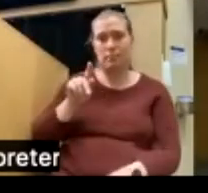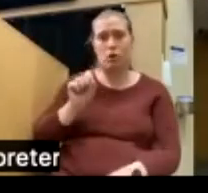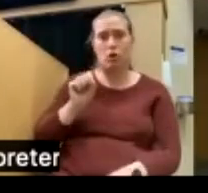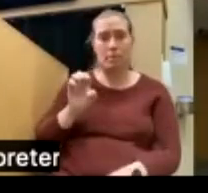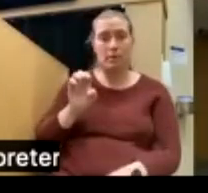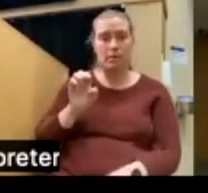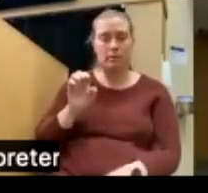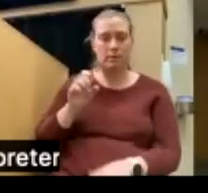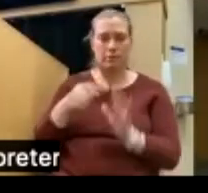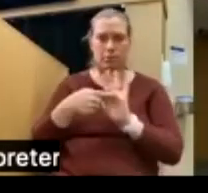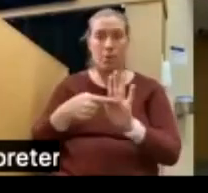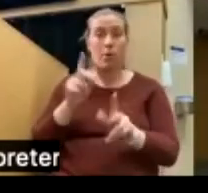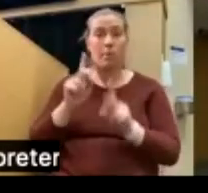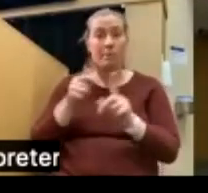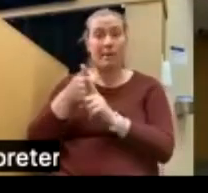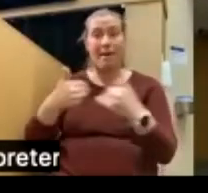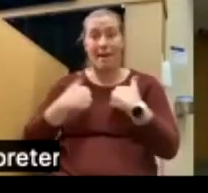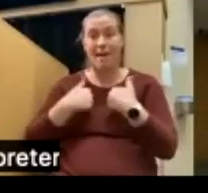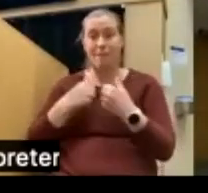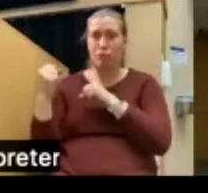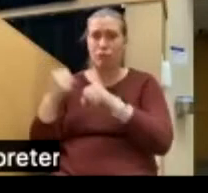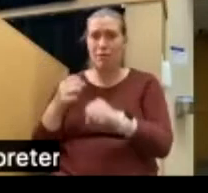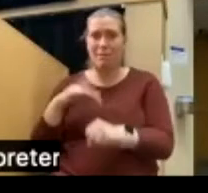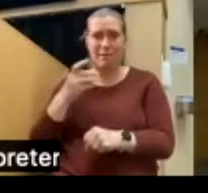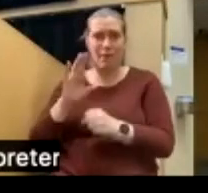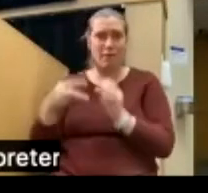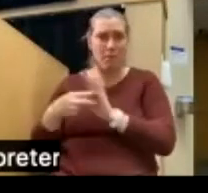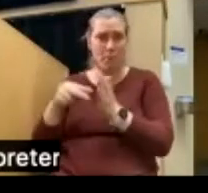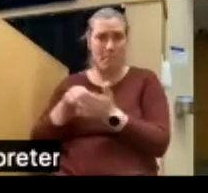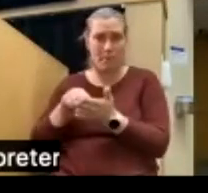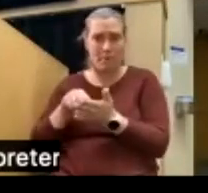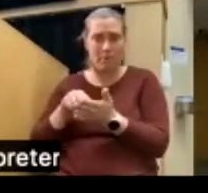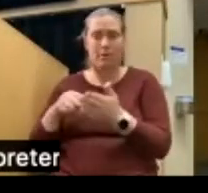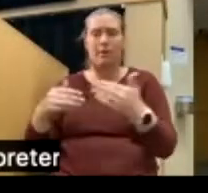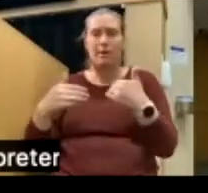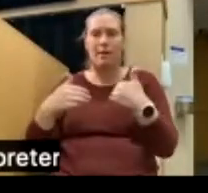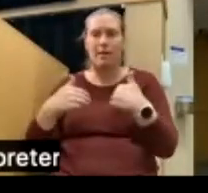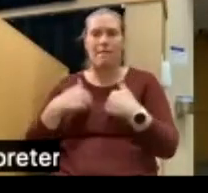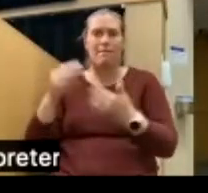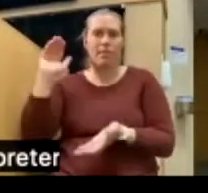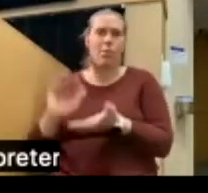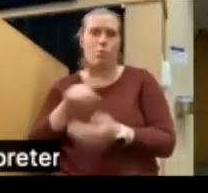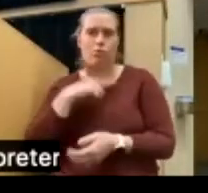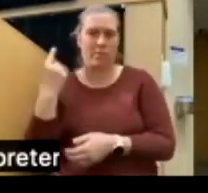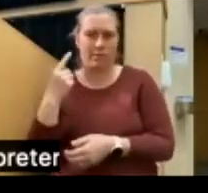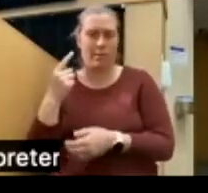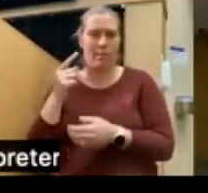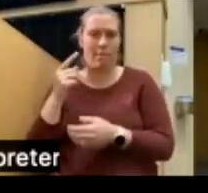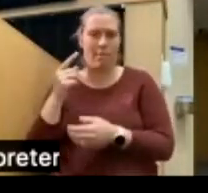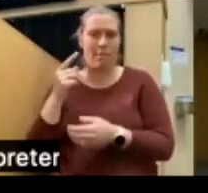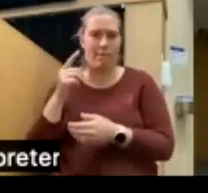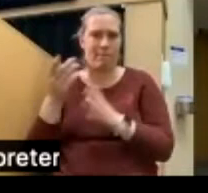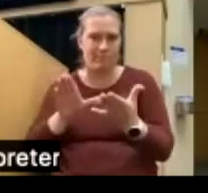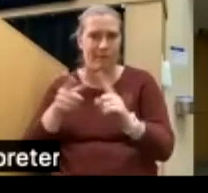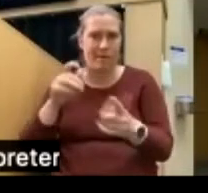of purpose actually are at lower risk of all-cause mortality. So lower risks of strokes, of heart